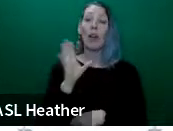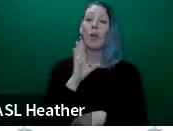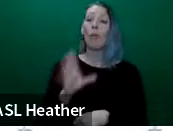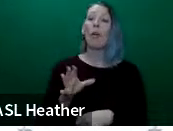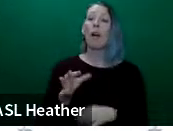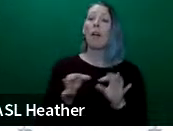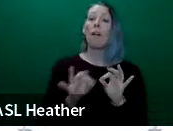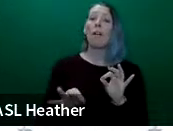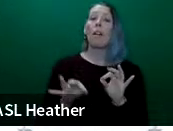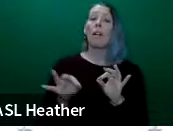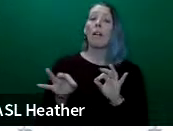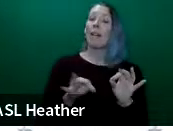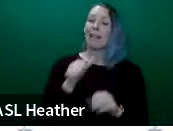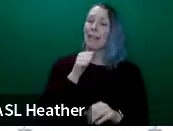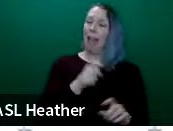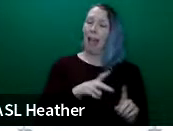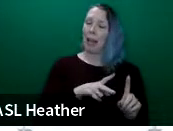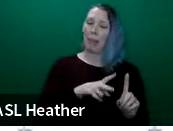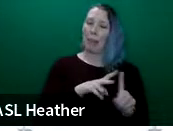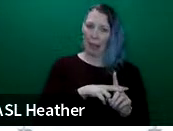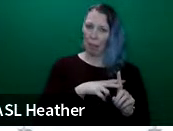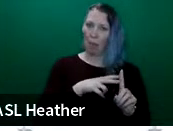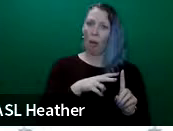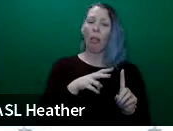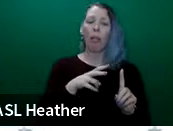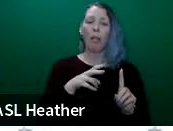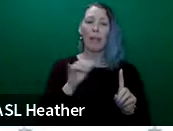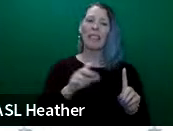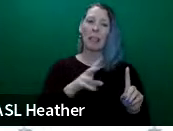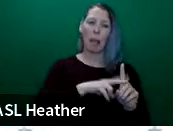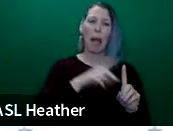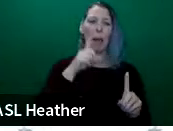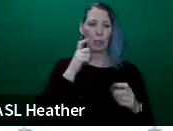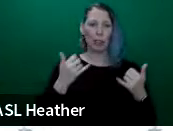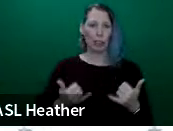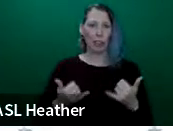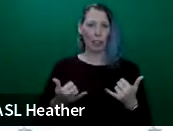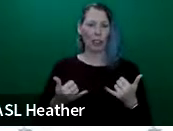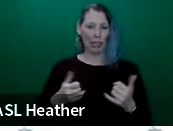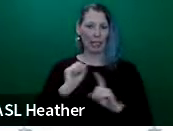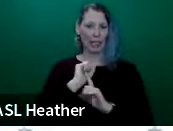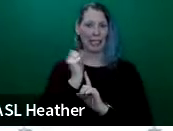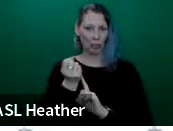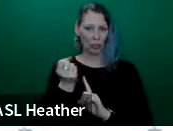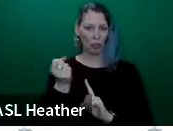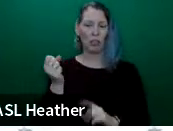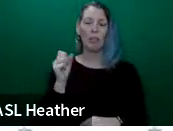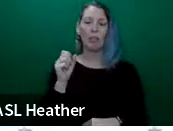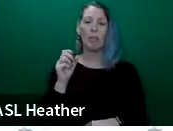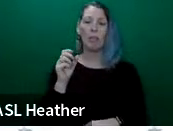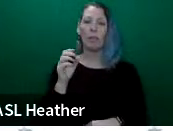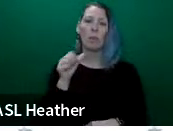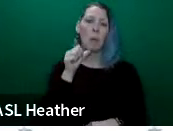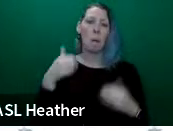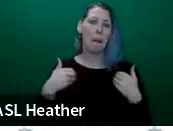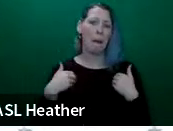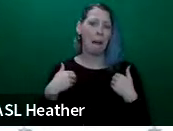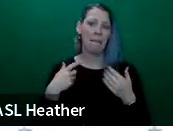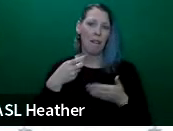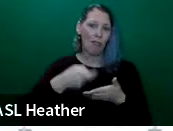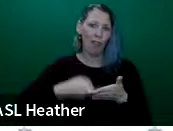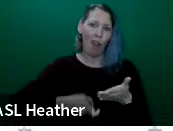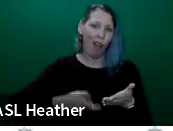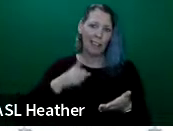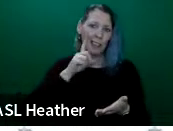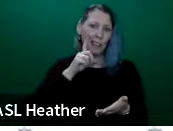the not applicable is applied to, because it's kind of current conditions. So, you know, that we don't have a cost for